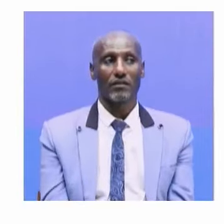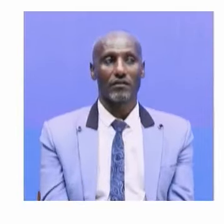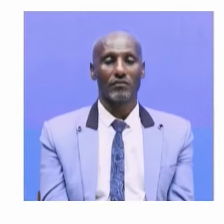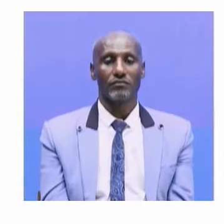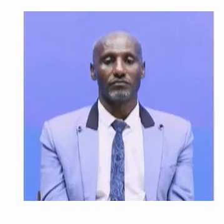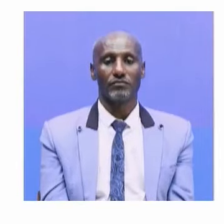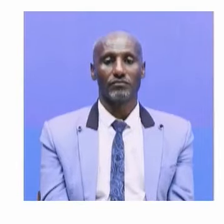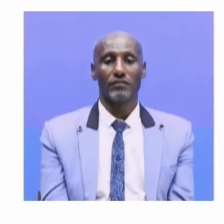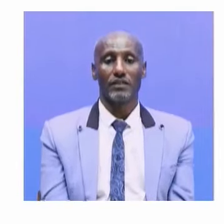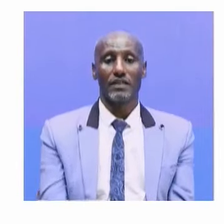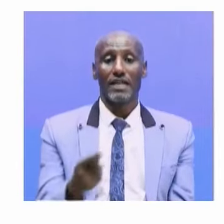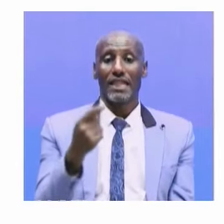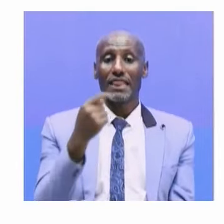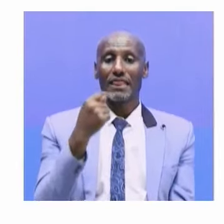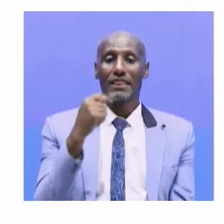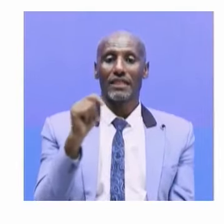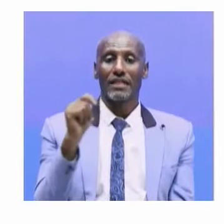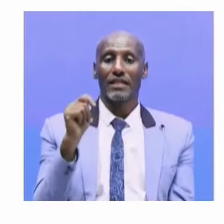the book